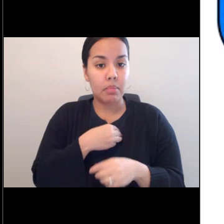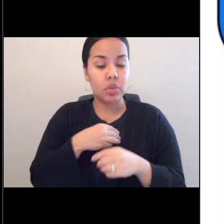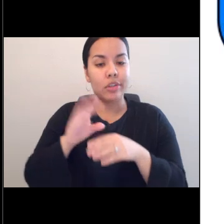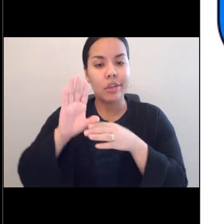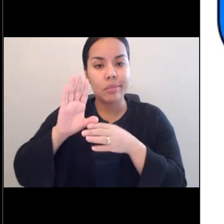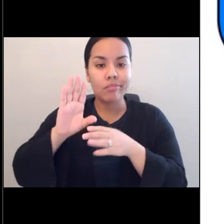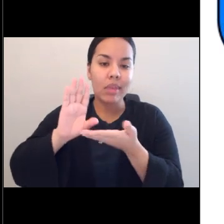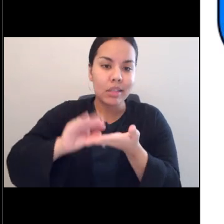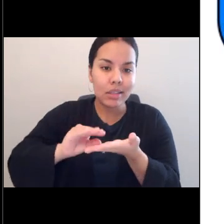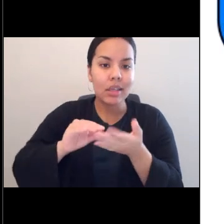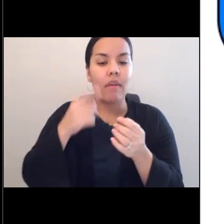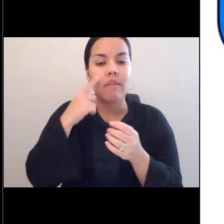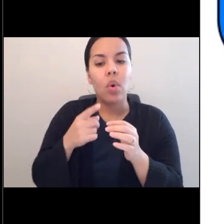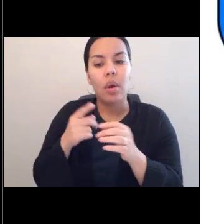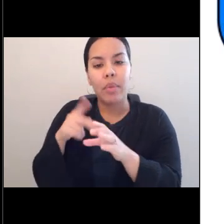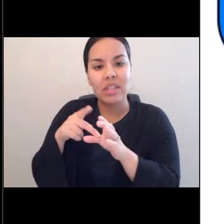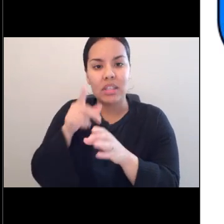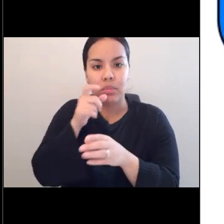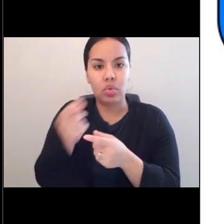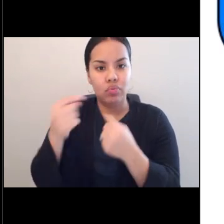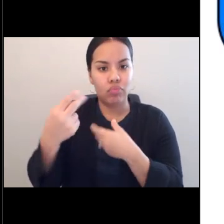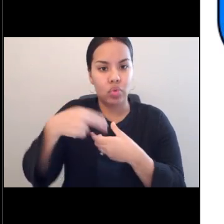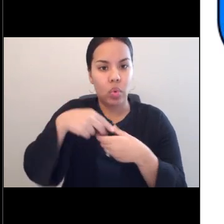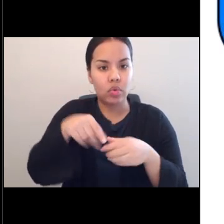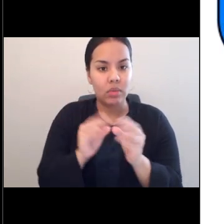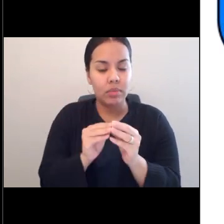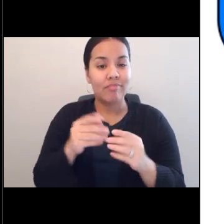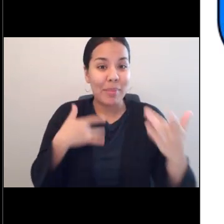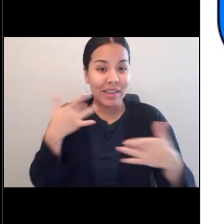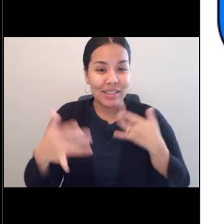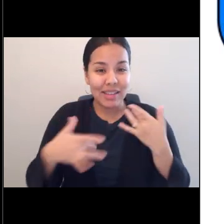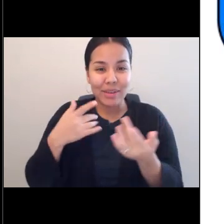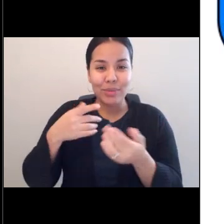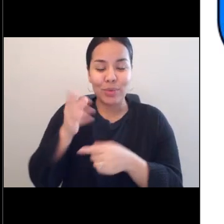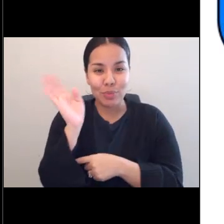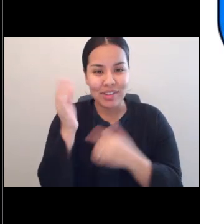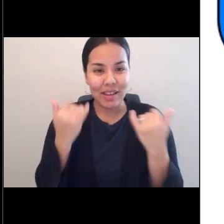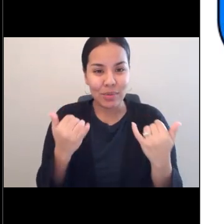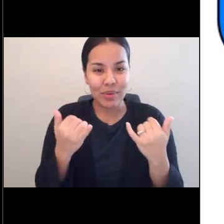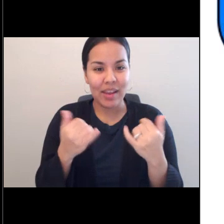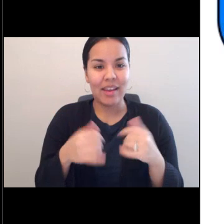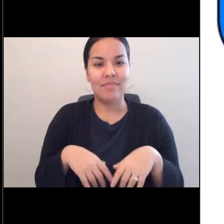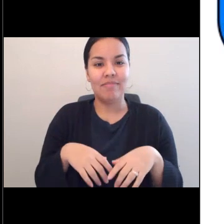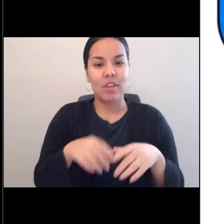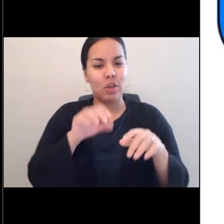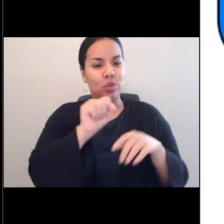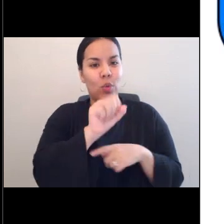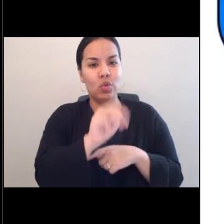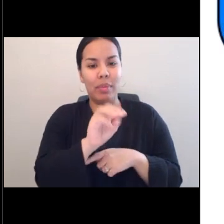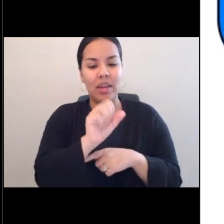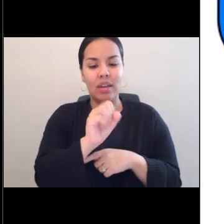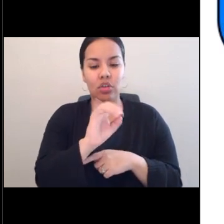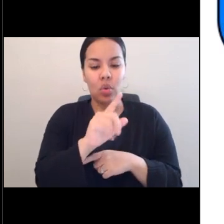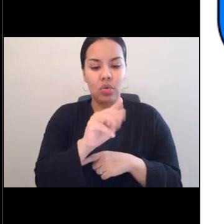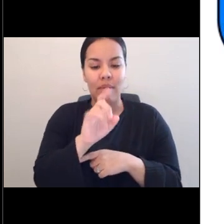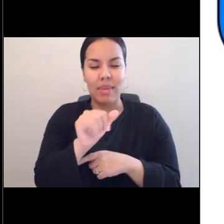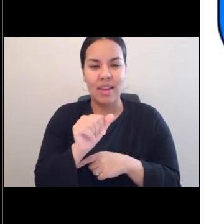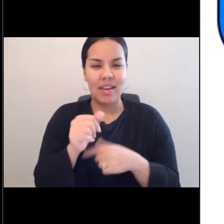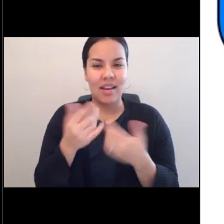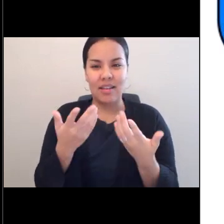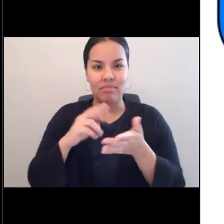this webinar. We're excited to present this webinar on being a linguist on social media. Our panelists will provide a